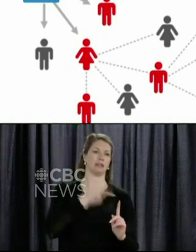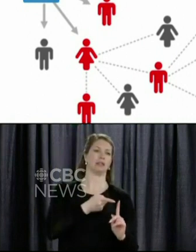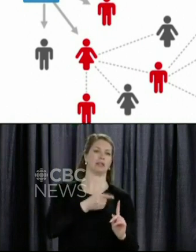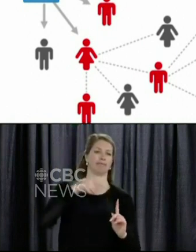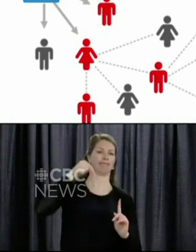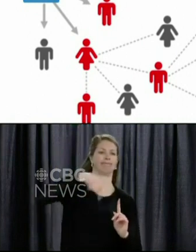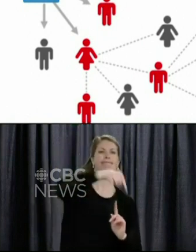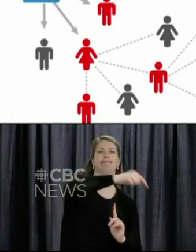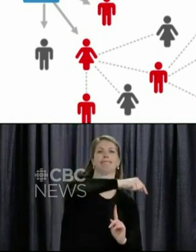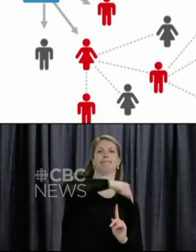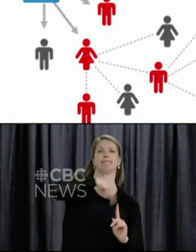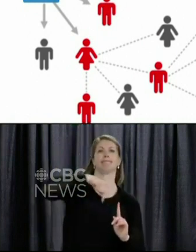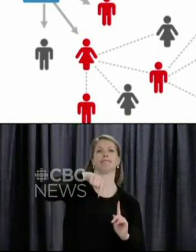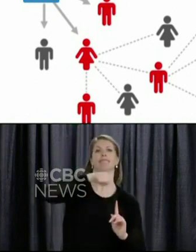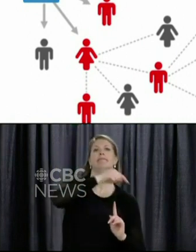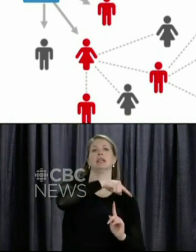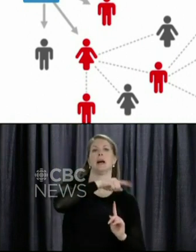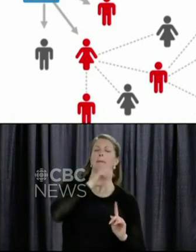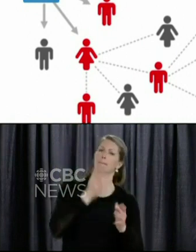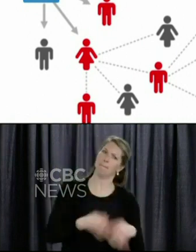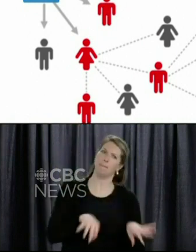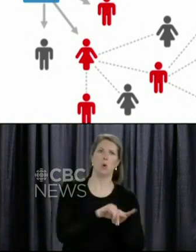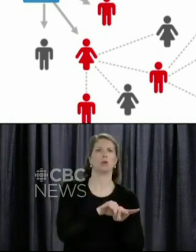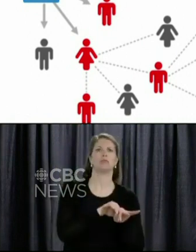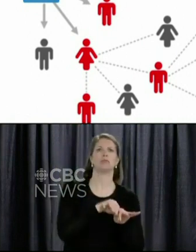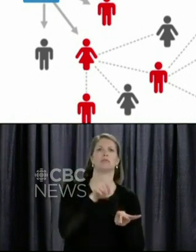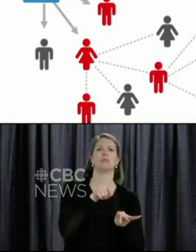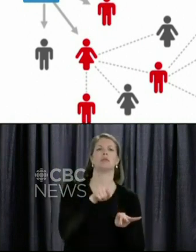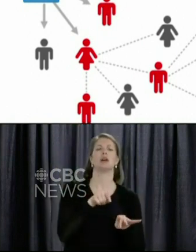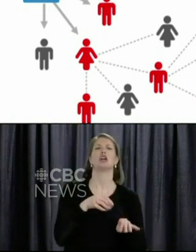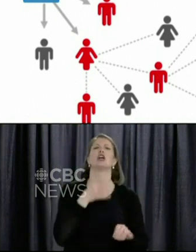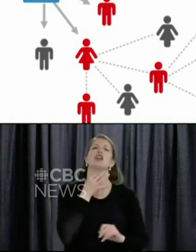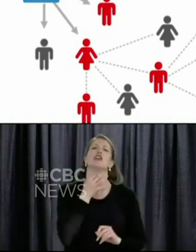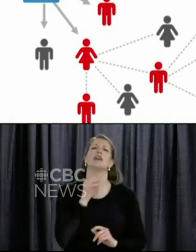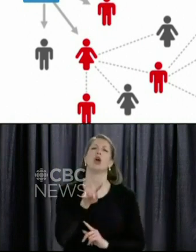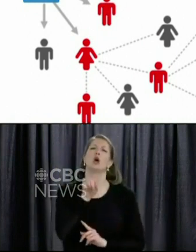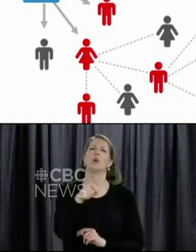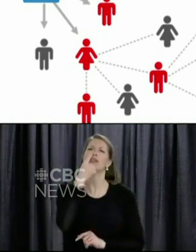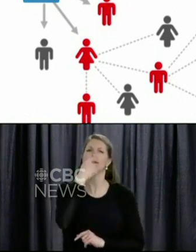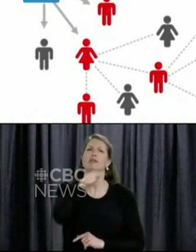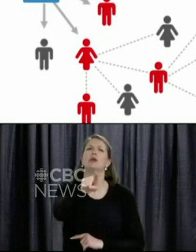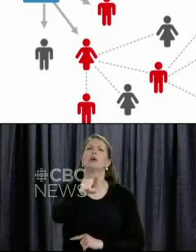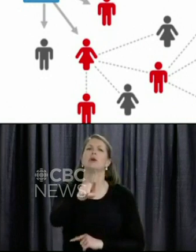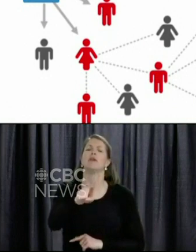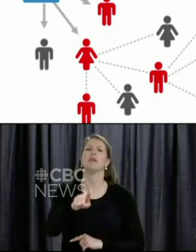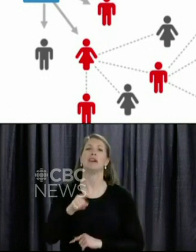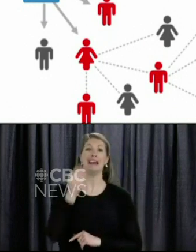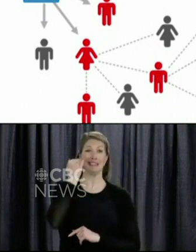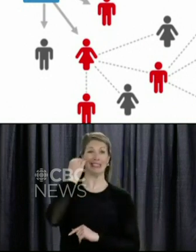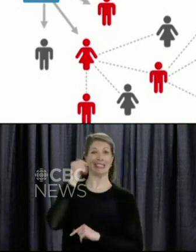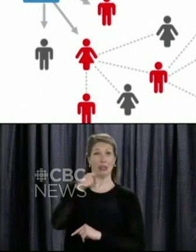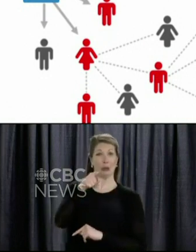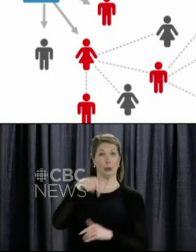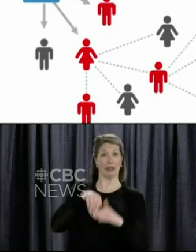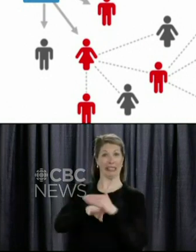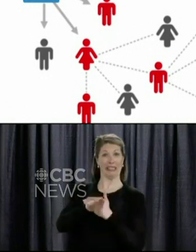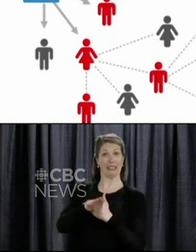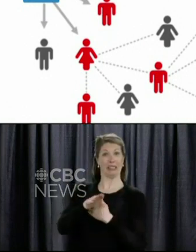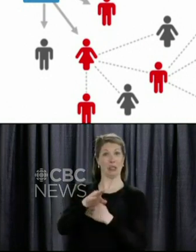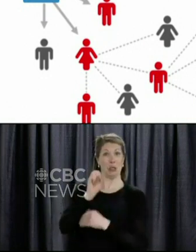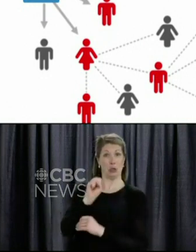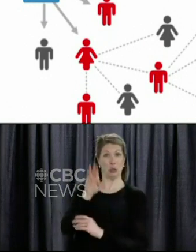question. Do you remember the person that was in front of you at the checkout at the pharmacy 3 days